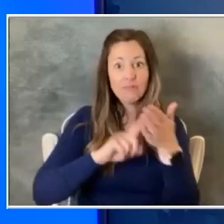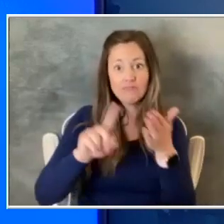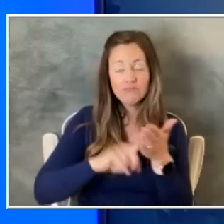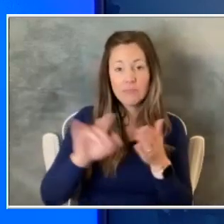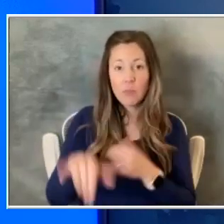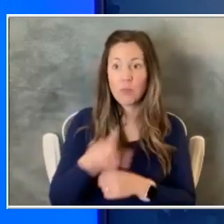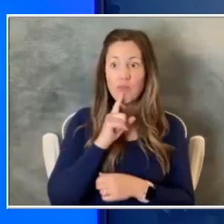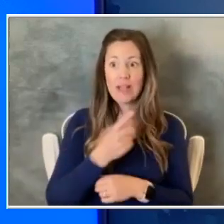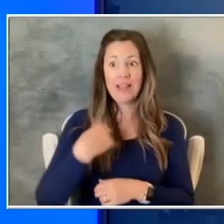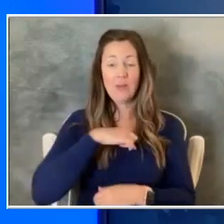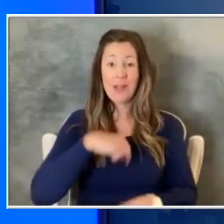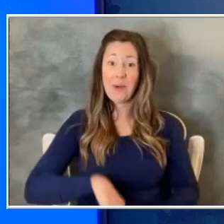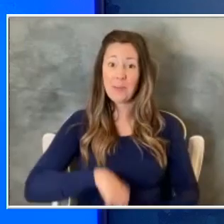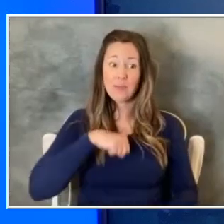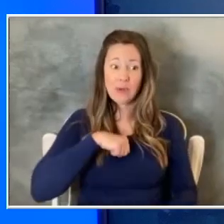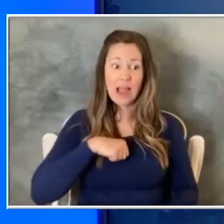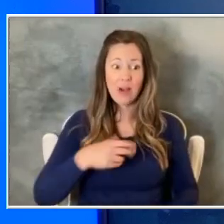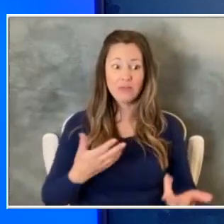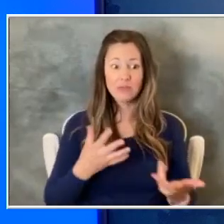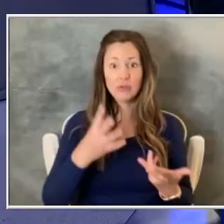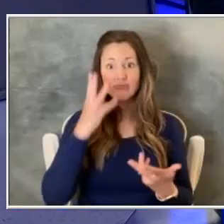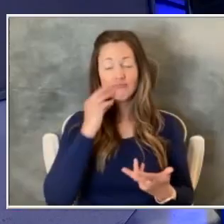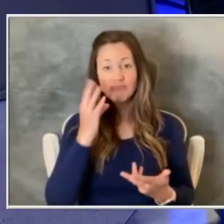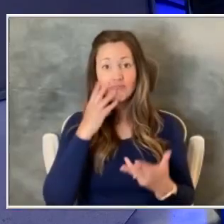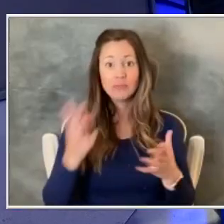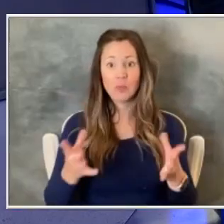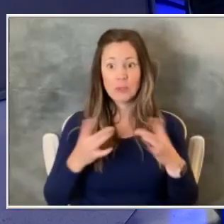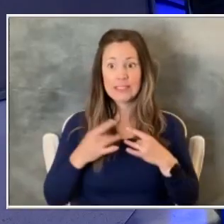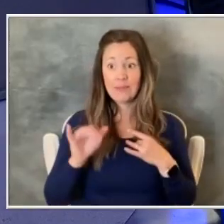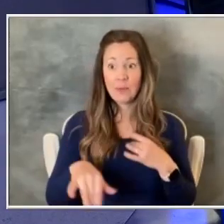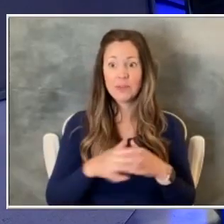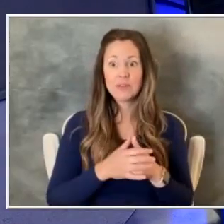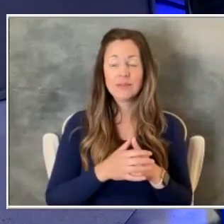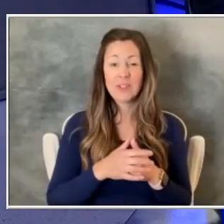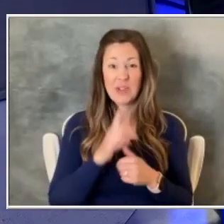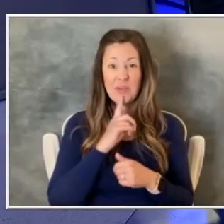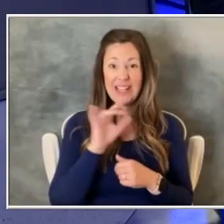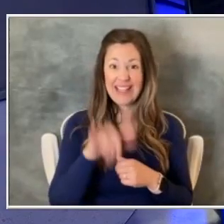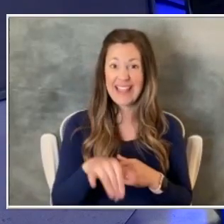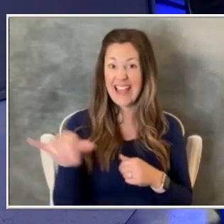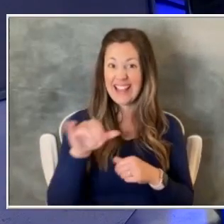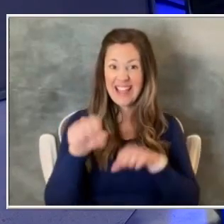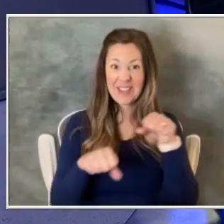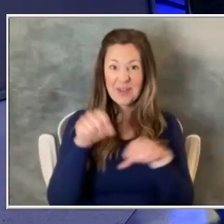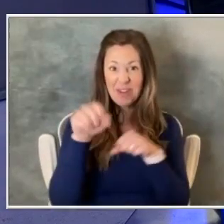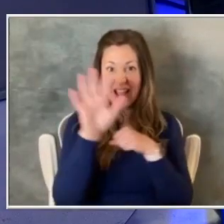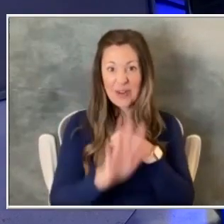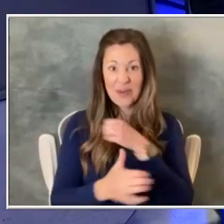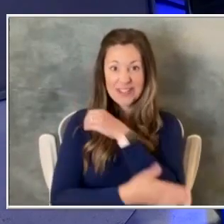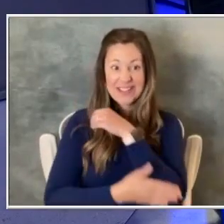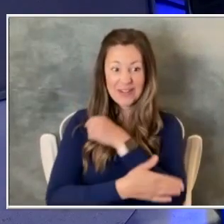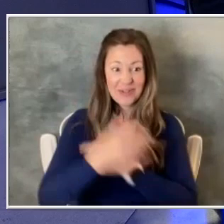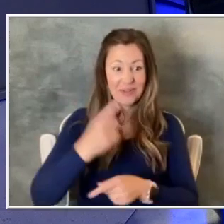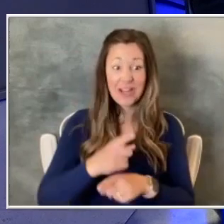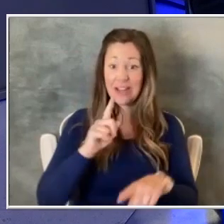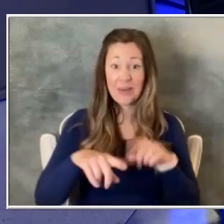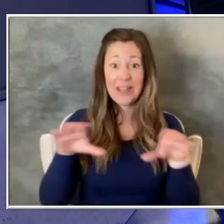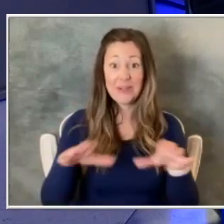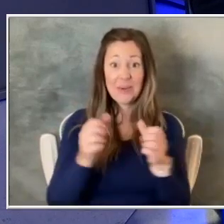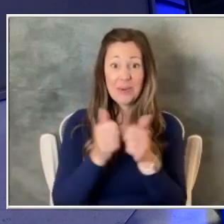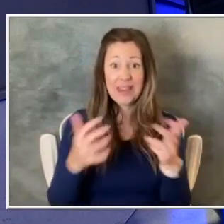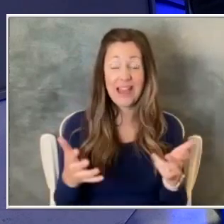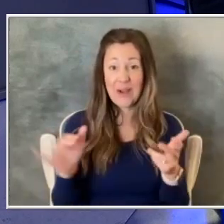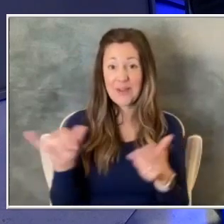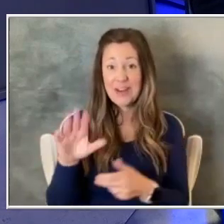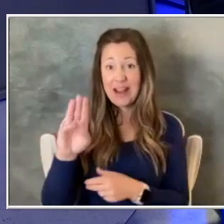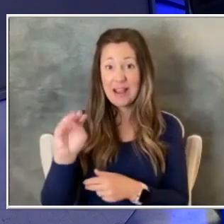proud to be recipients of those funds. Rigorous, just like this ride across the country, right? And you Absolutely. can't do it without guys like Michael and